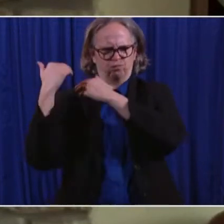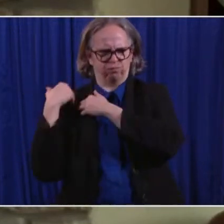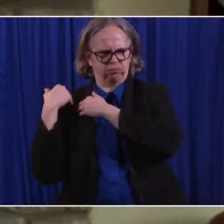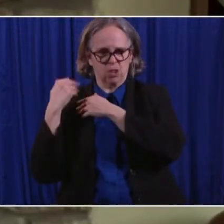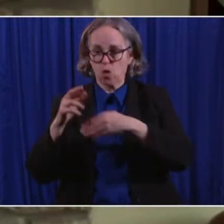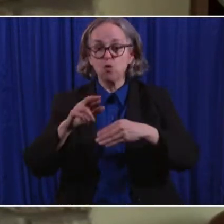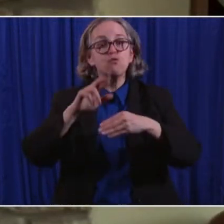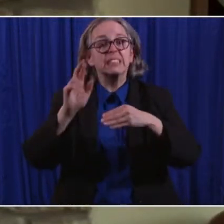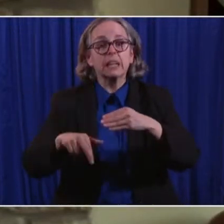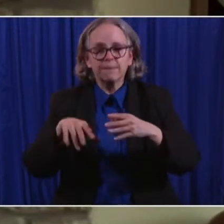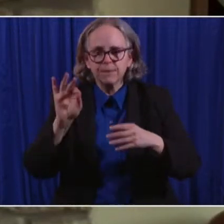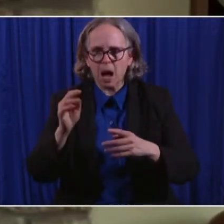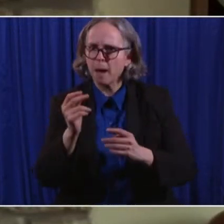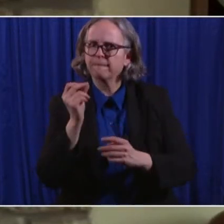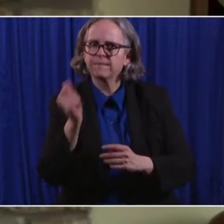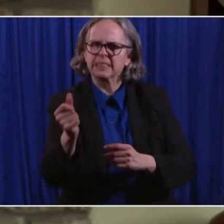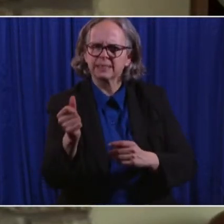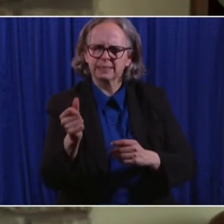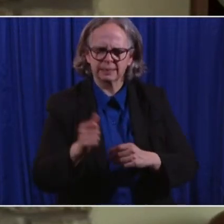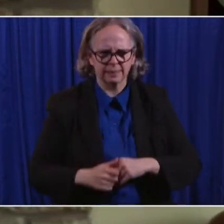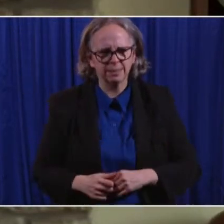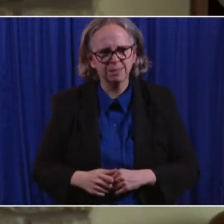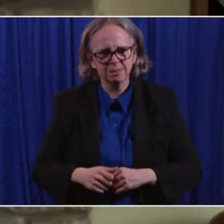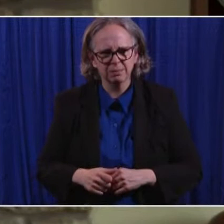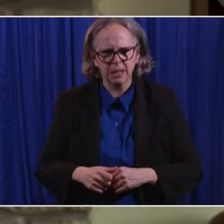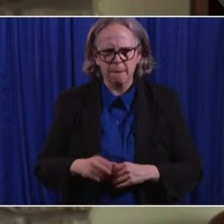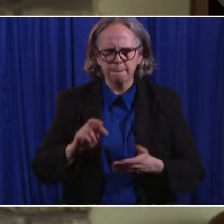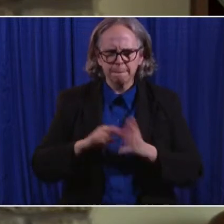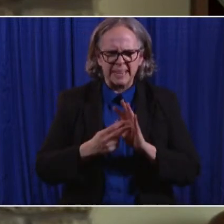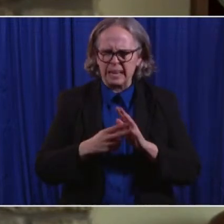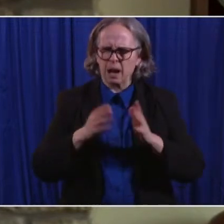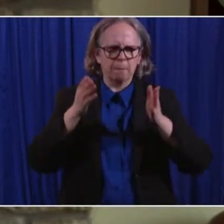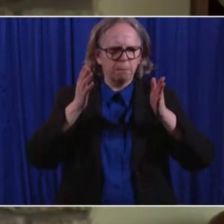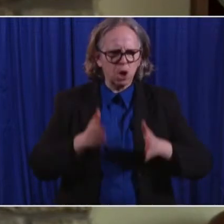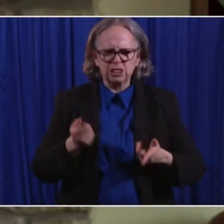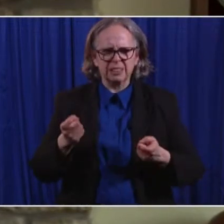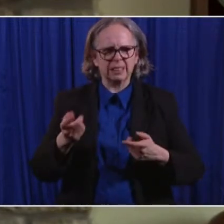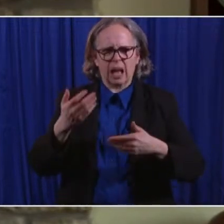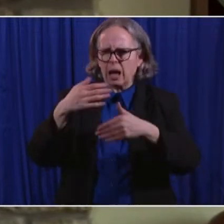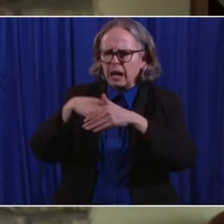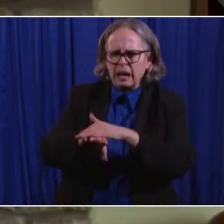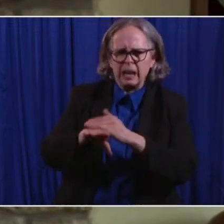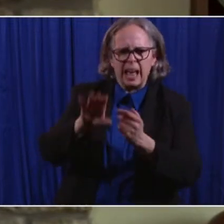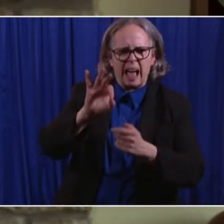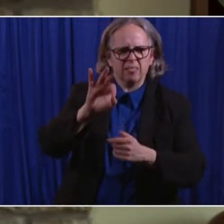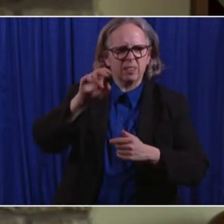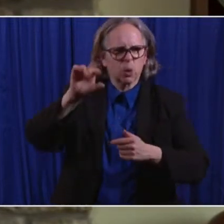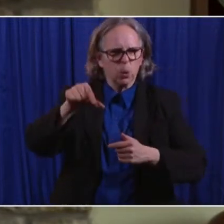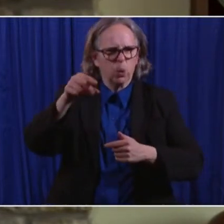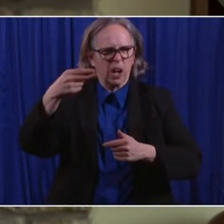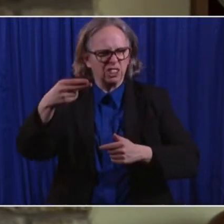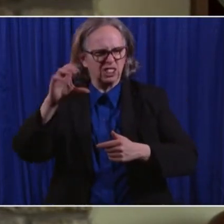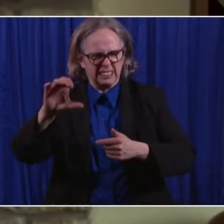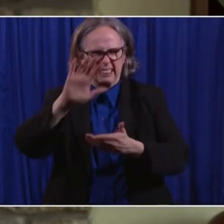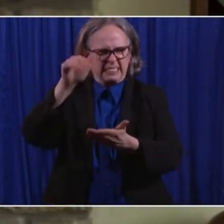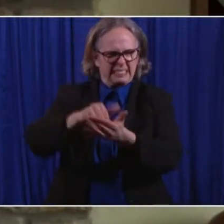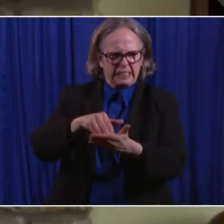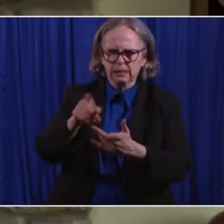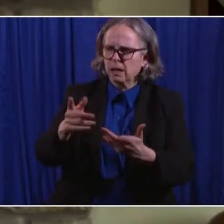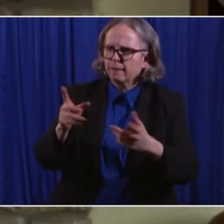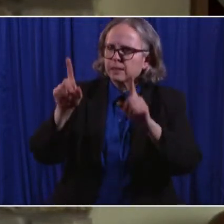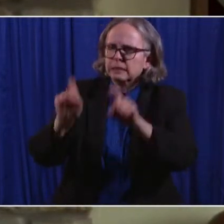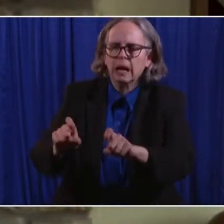The ability to go to a health center and have a professional administer your test can be extremely valuable. So if you use a